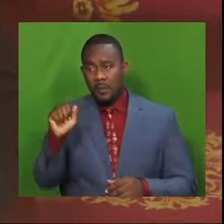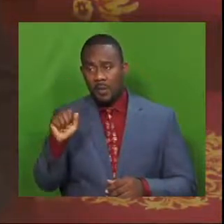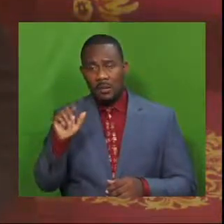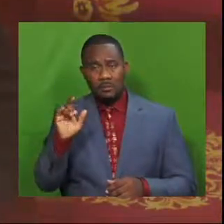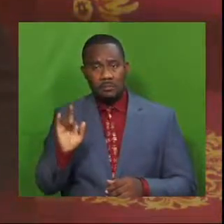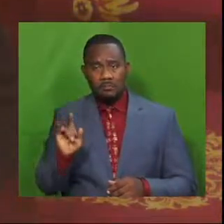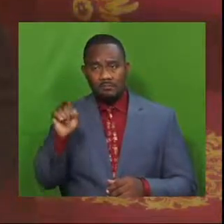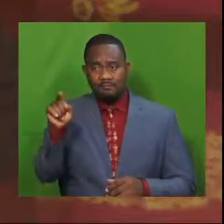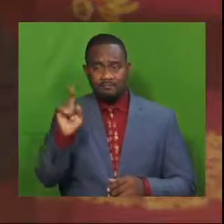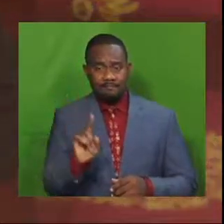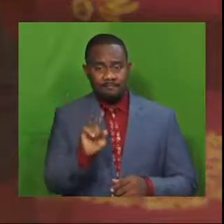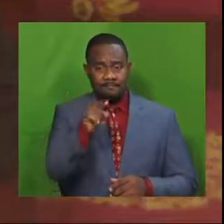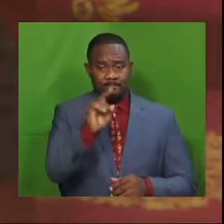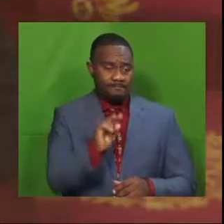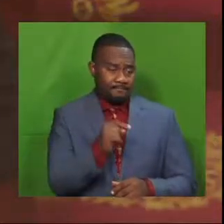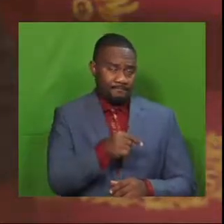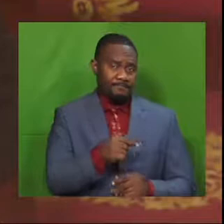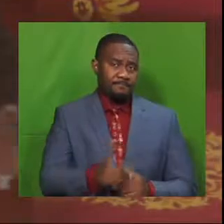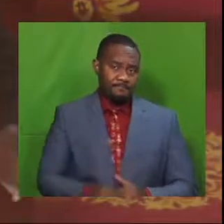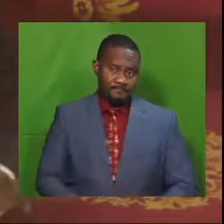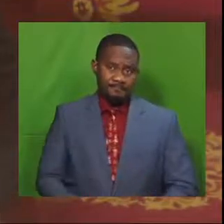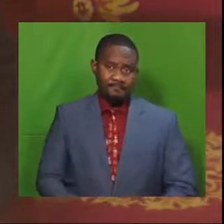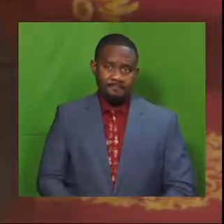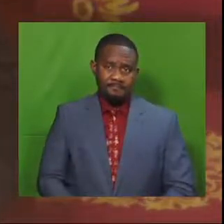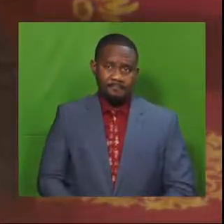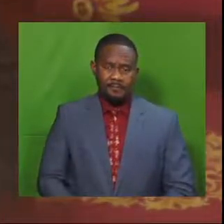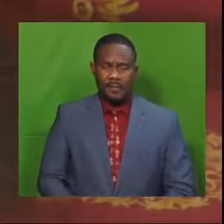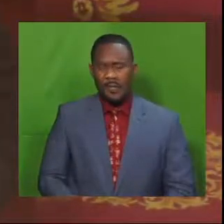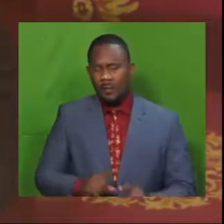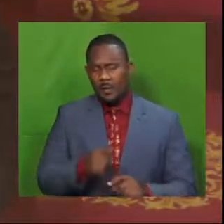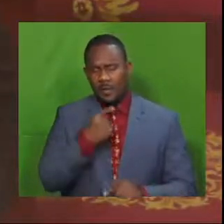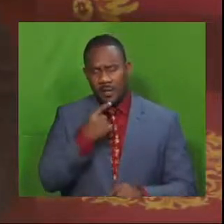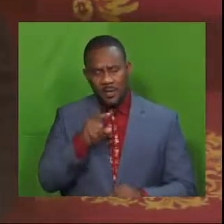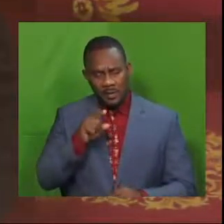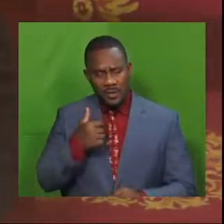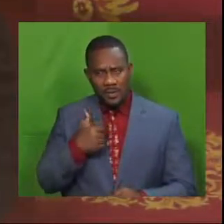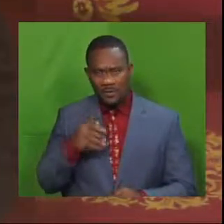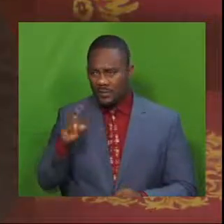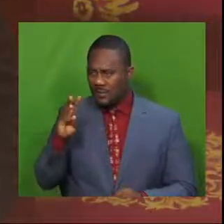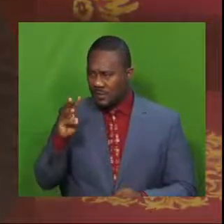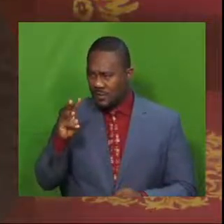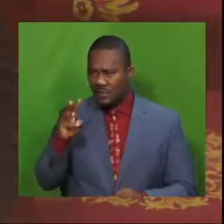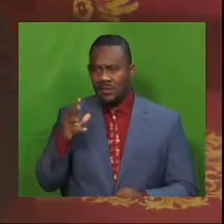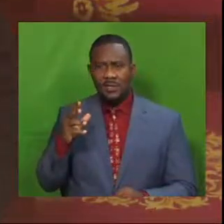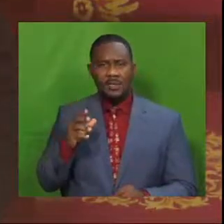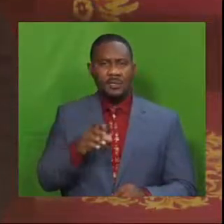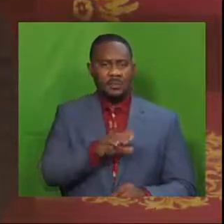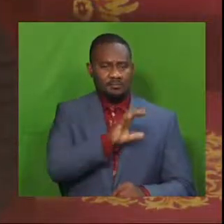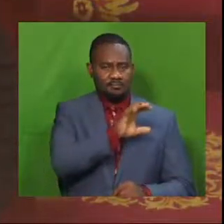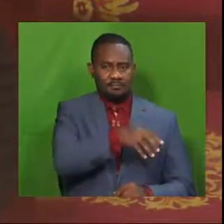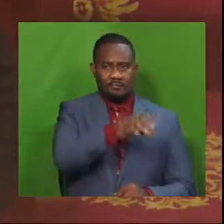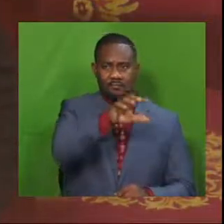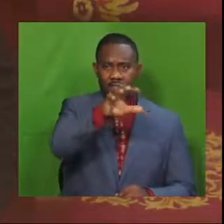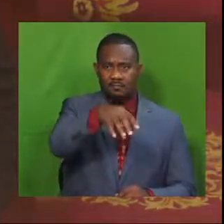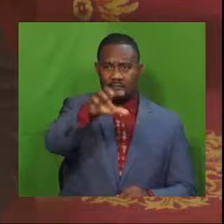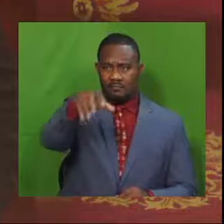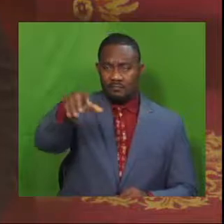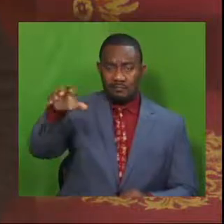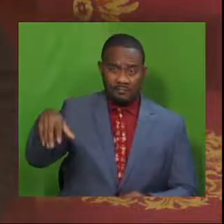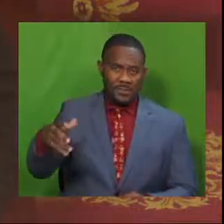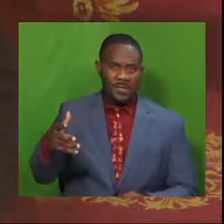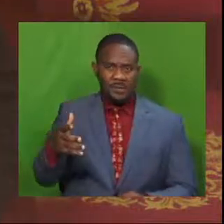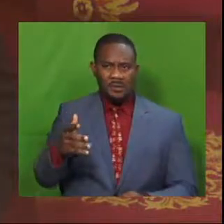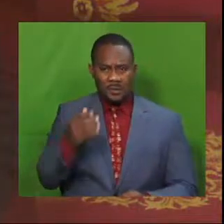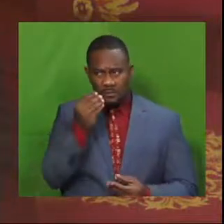centers. But you want them to have centers across all the 16 regions so that they can select. I will send that a brilliant suggestion to them to